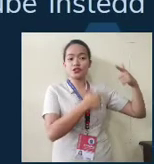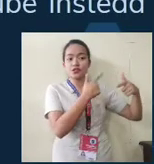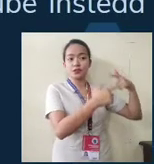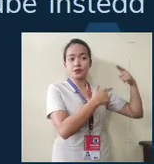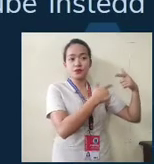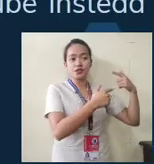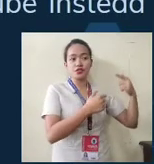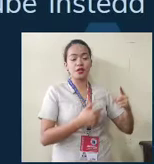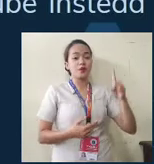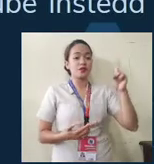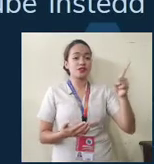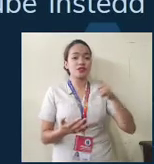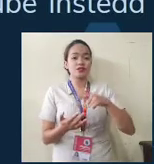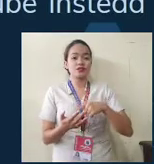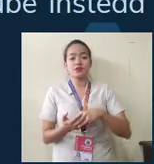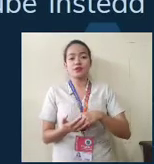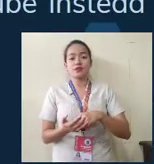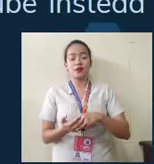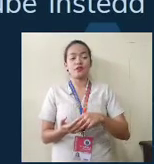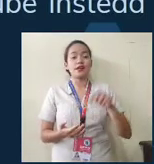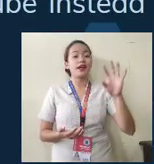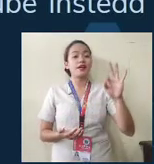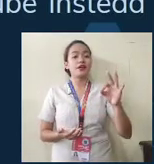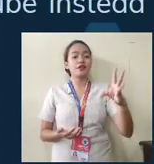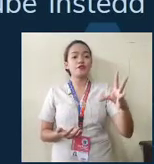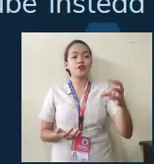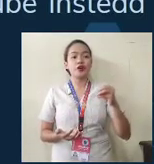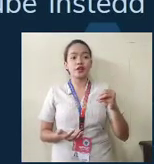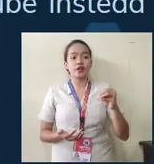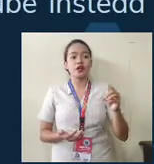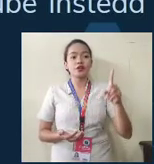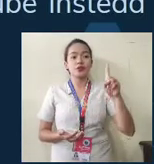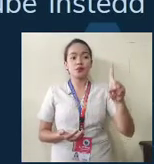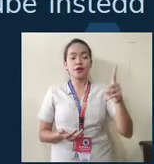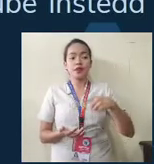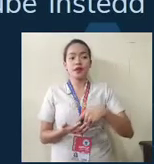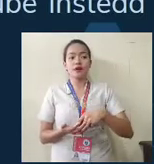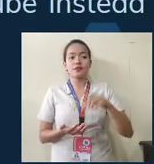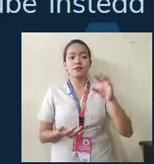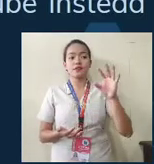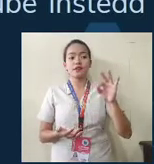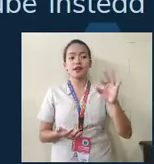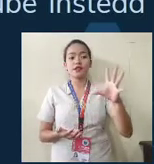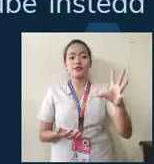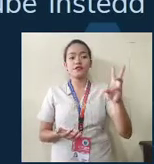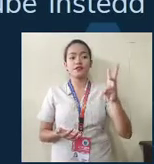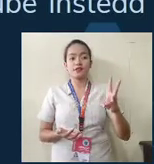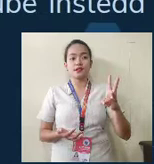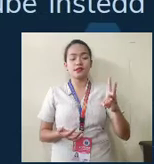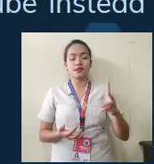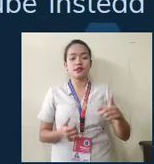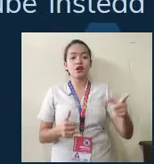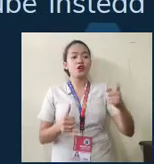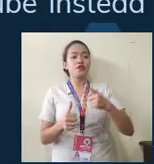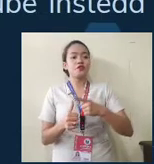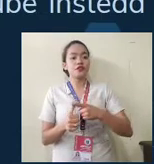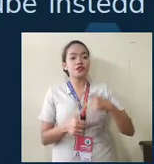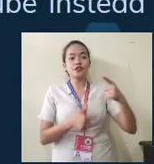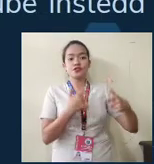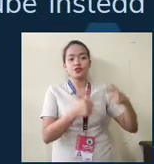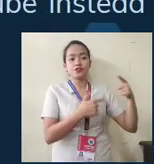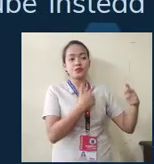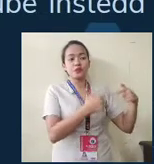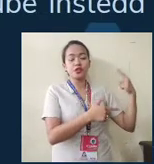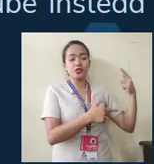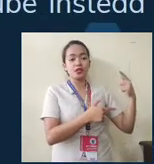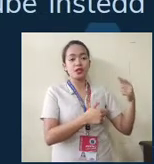First generation, 1940 to 1956. First generation of